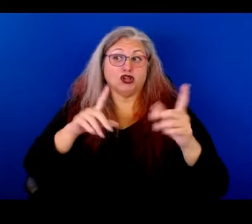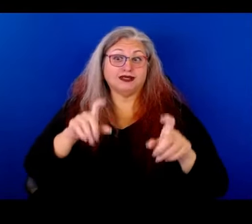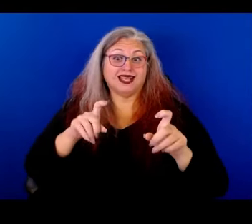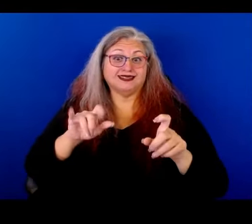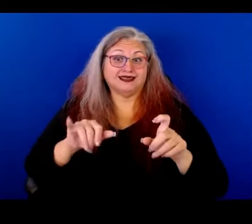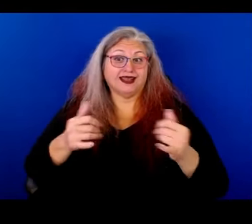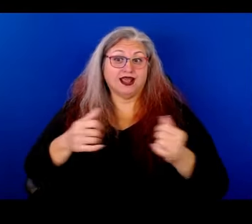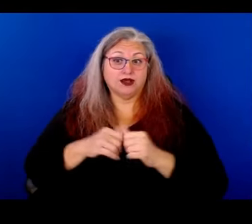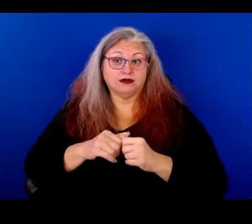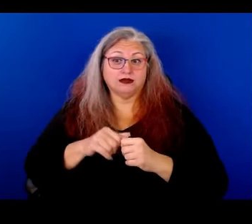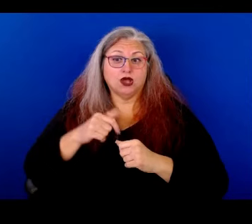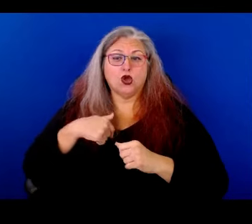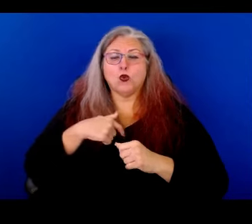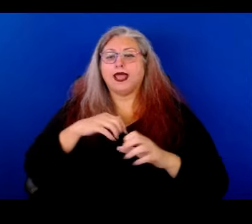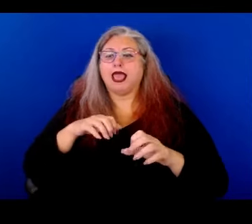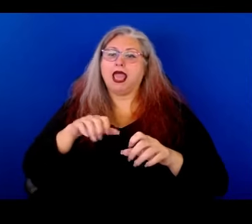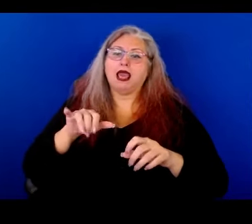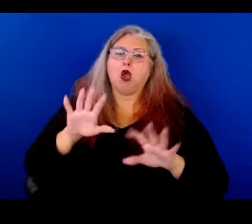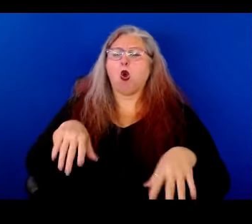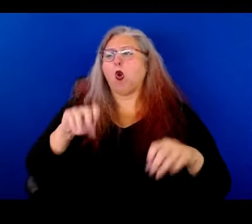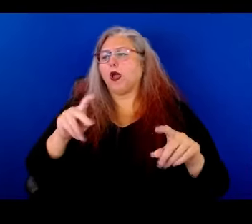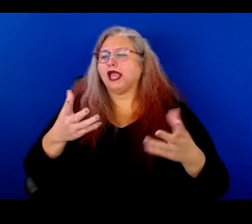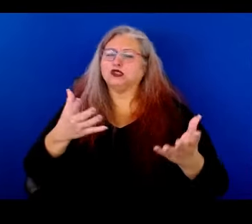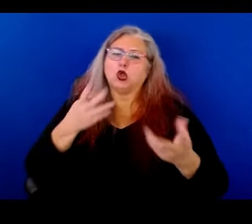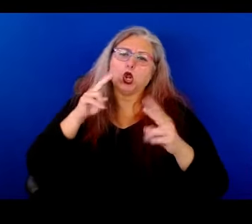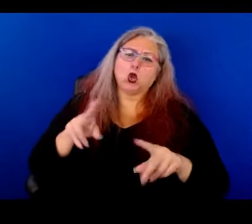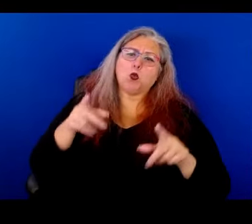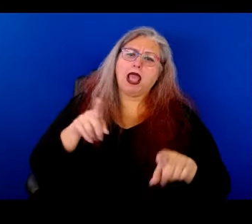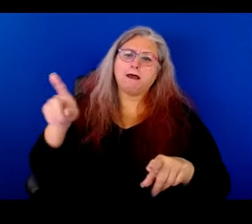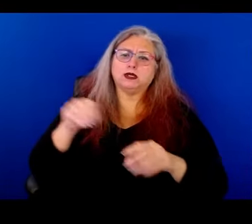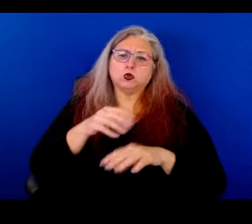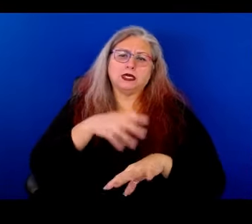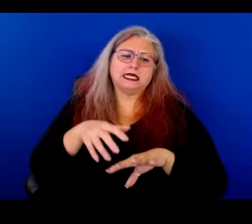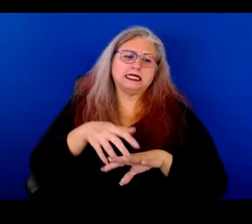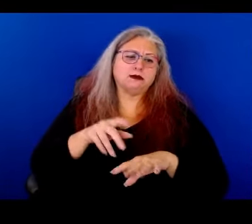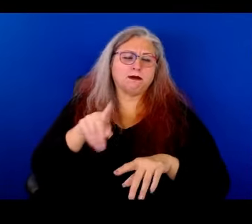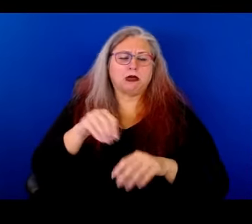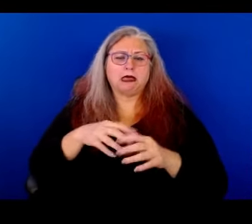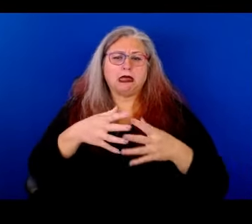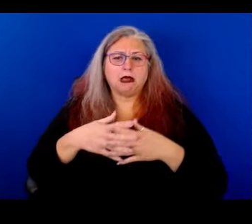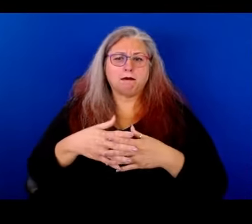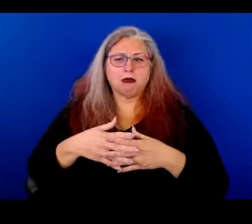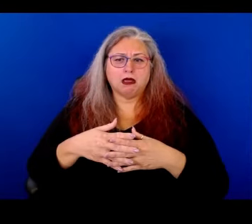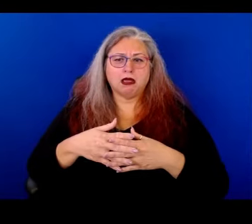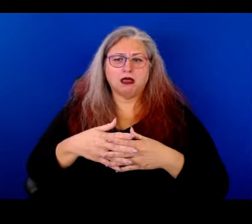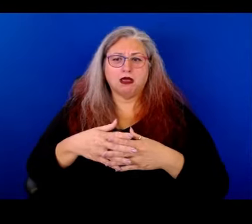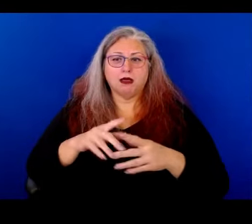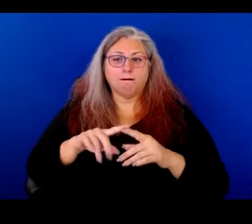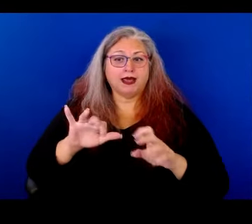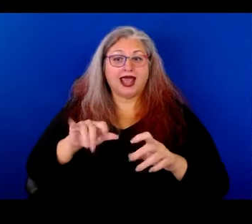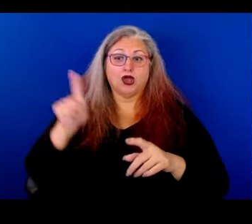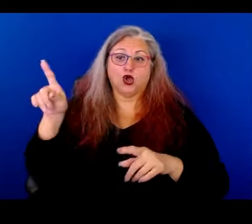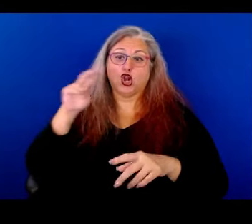is being tested right now. We always say, like, okay, look at what happened to the indigenous population in America, but now